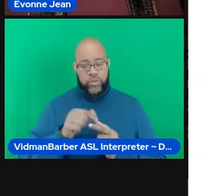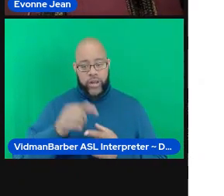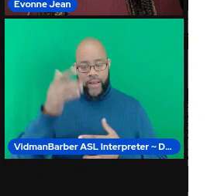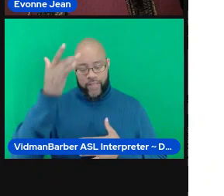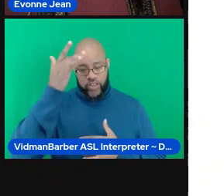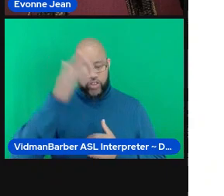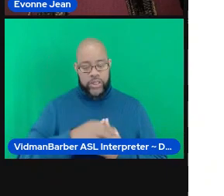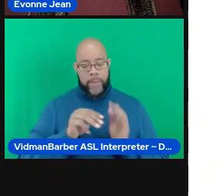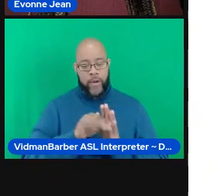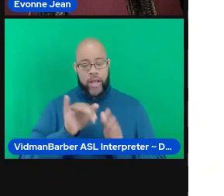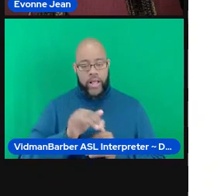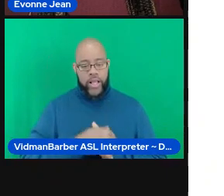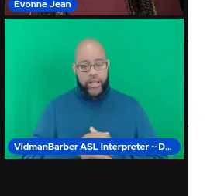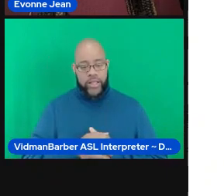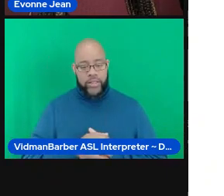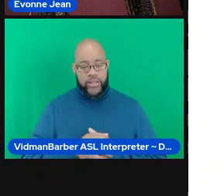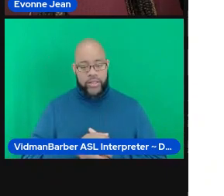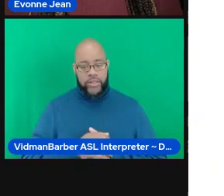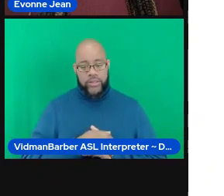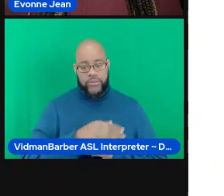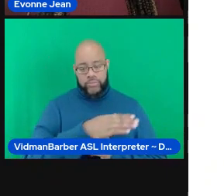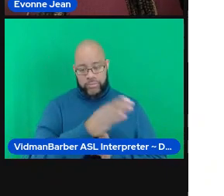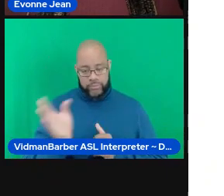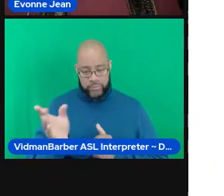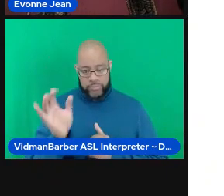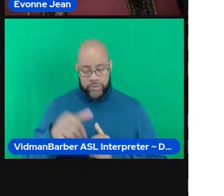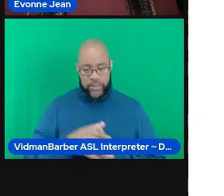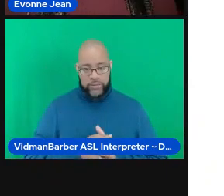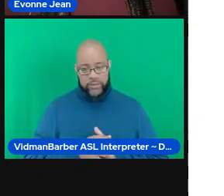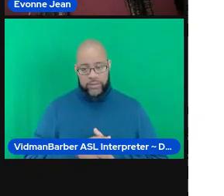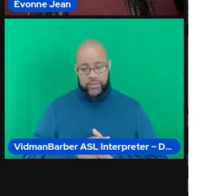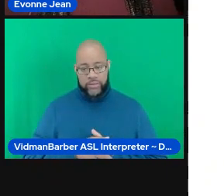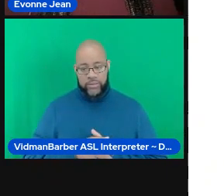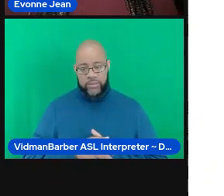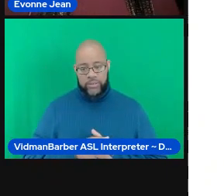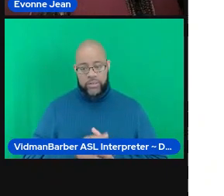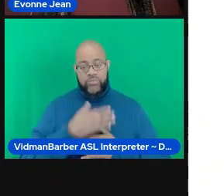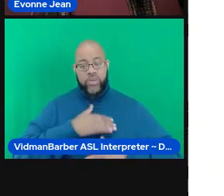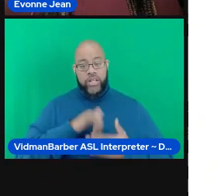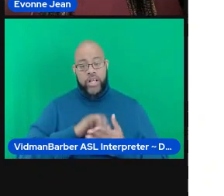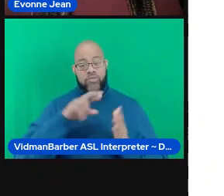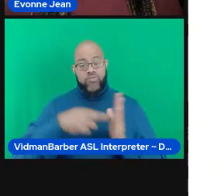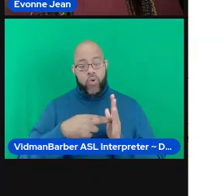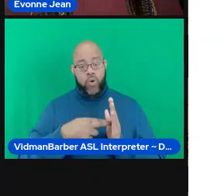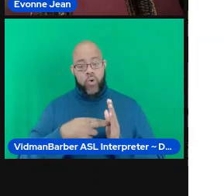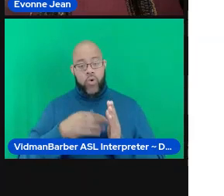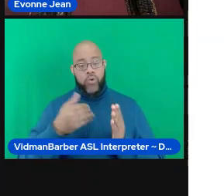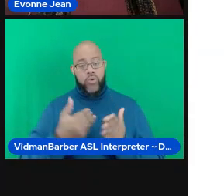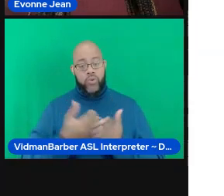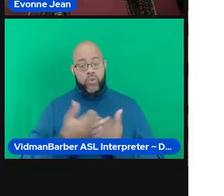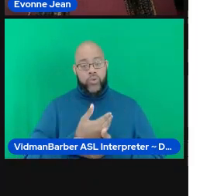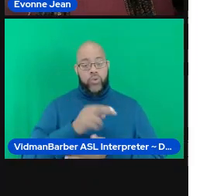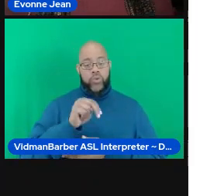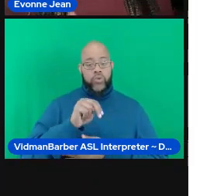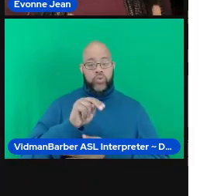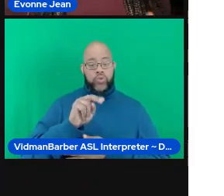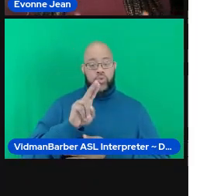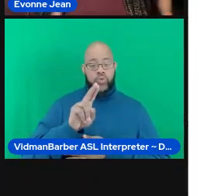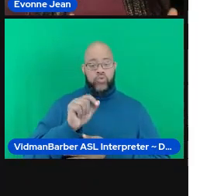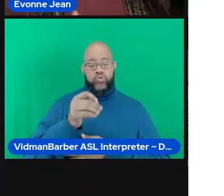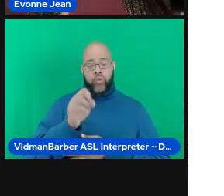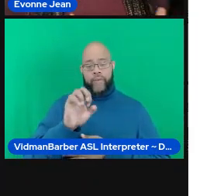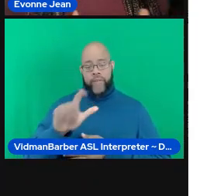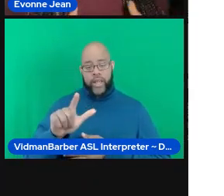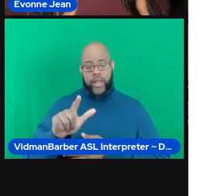models such as Nipostrongylus and Strongyloides. It's much appreciated the roles of neutrophils and eosinophils and expunging DNA